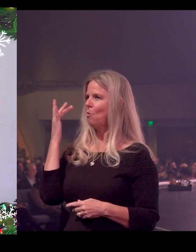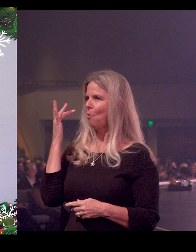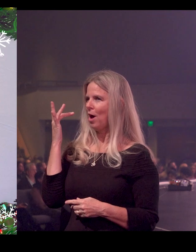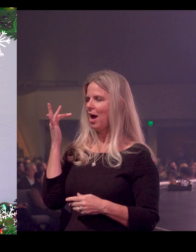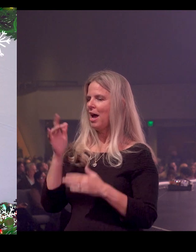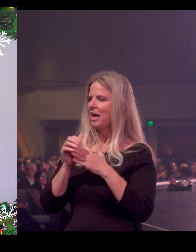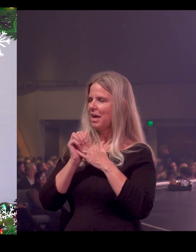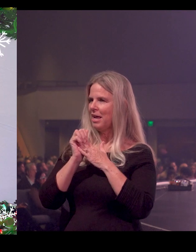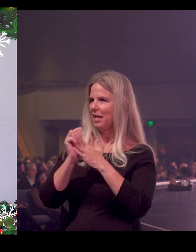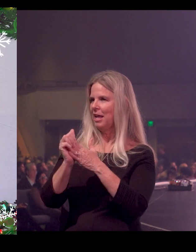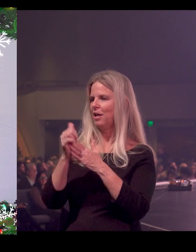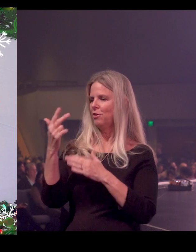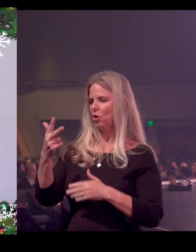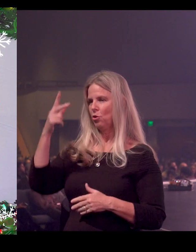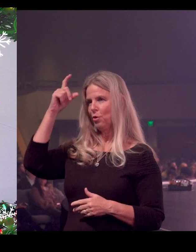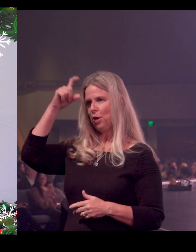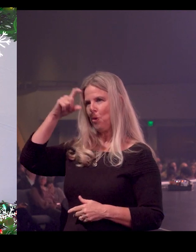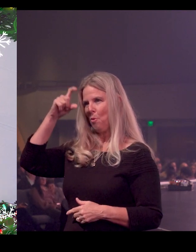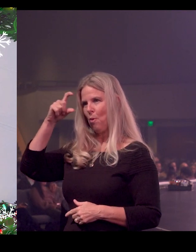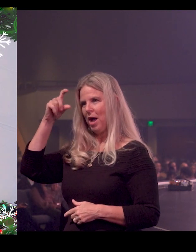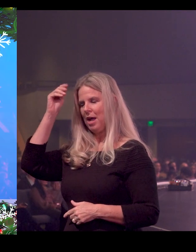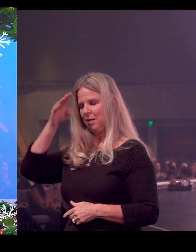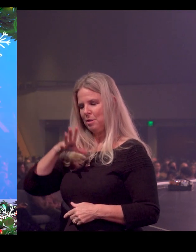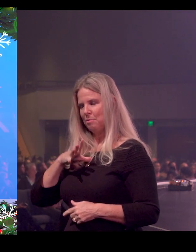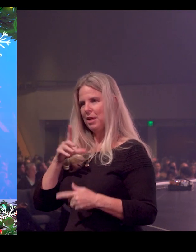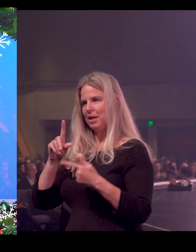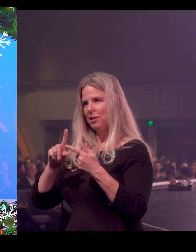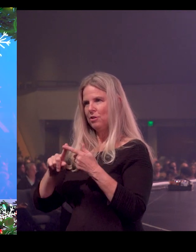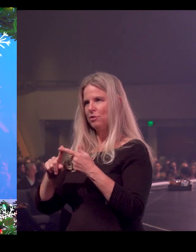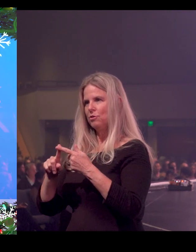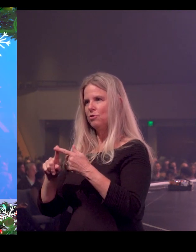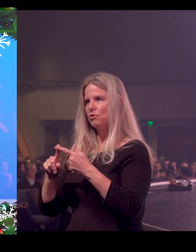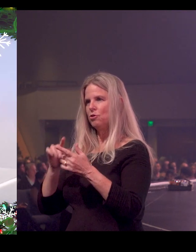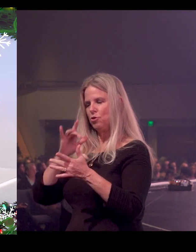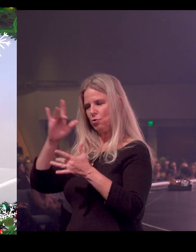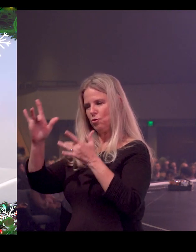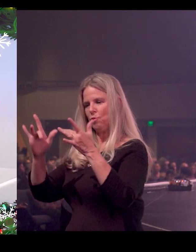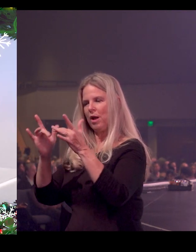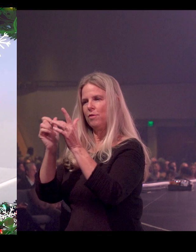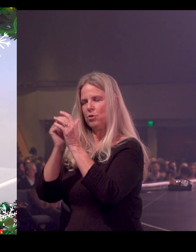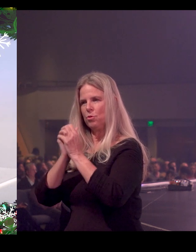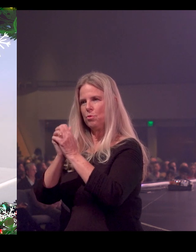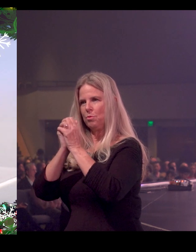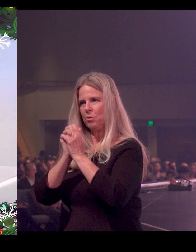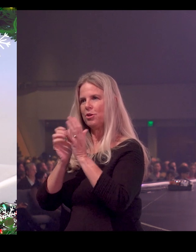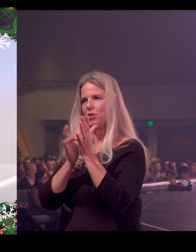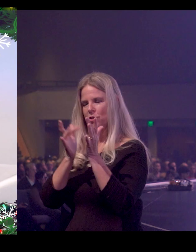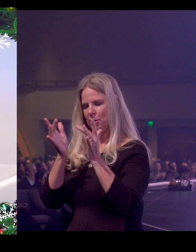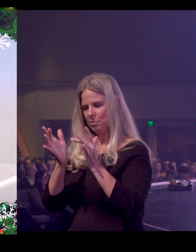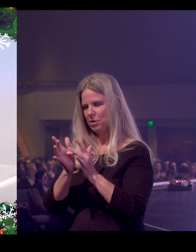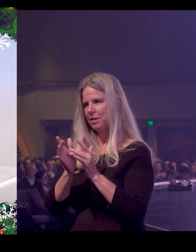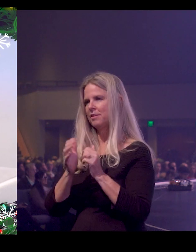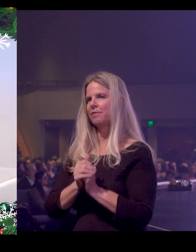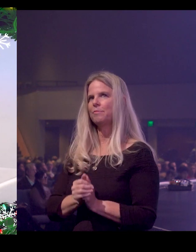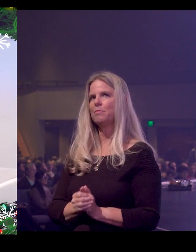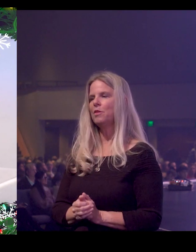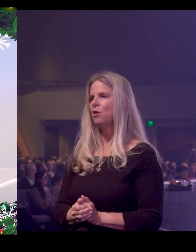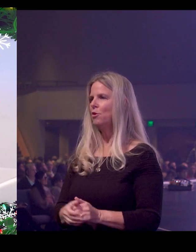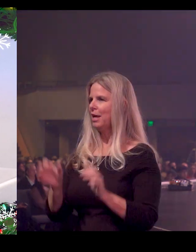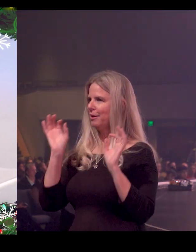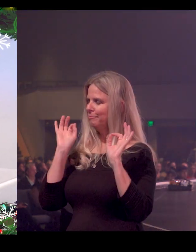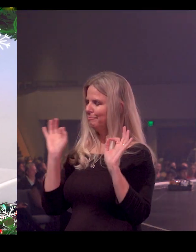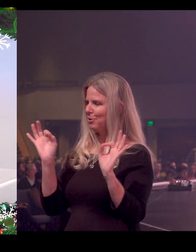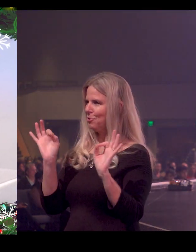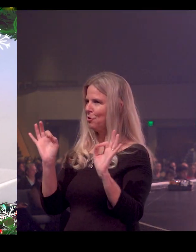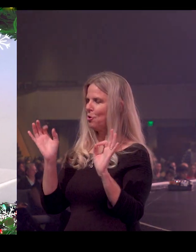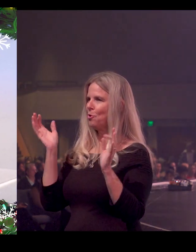Jesus after he was born. Okay, looking great. Your drawings are awesome. But I think we definitely need